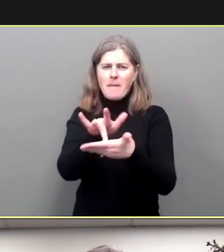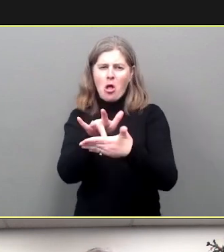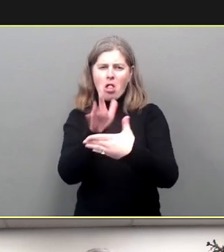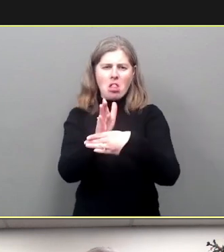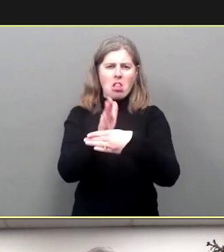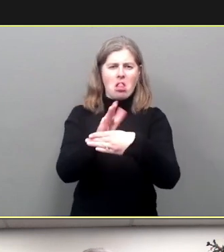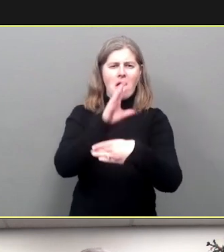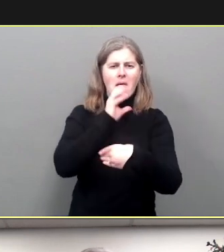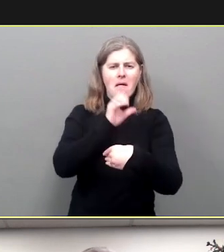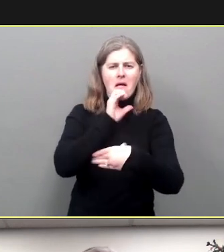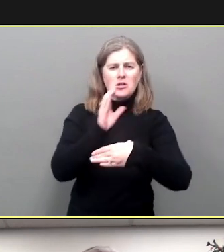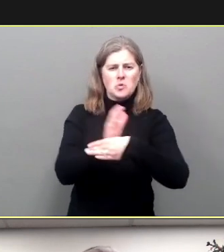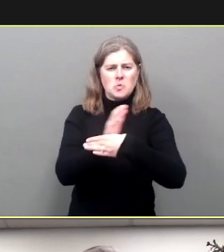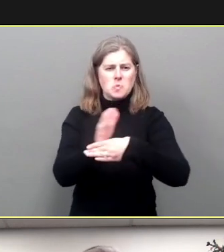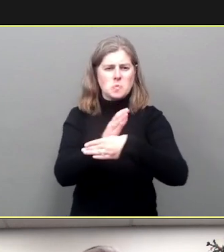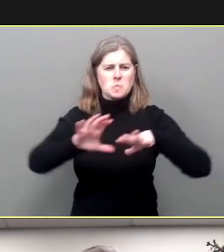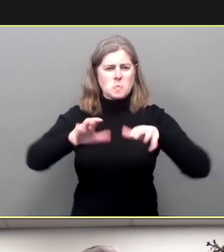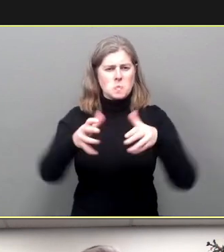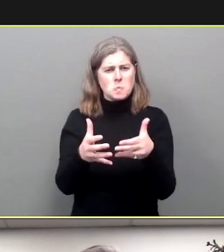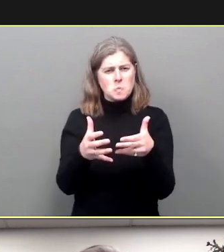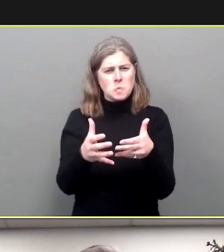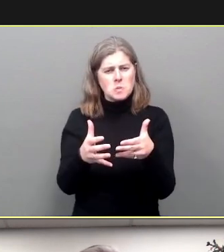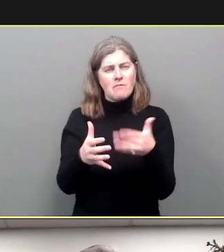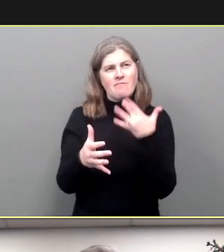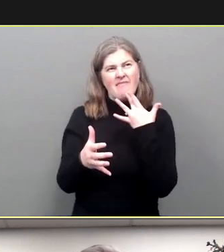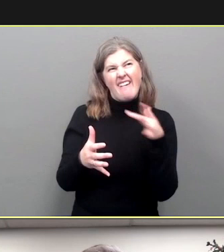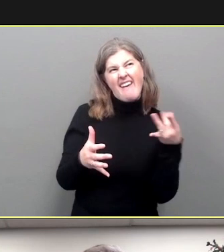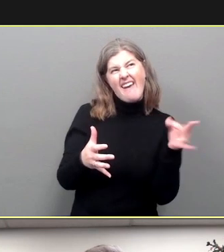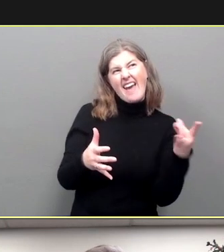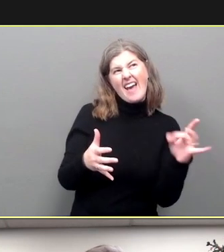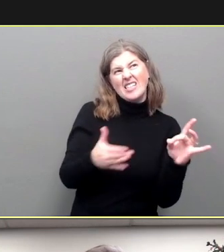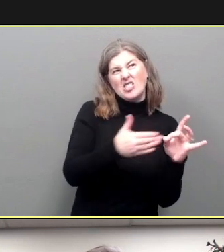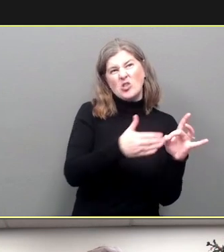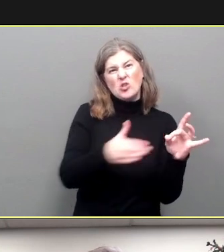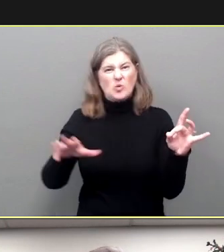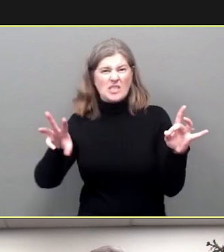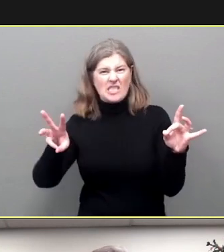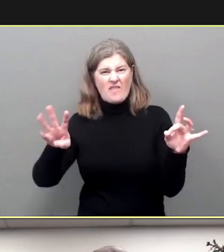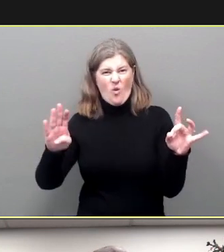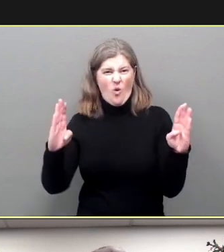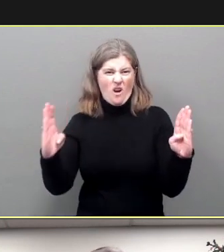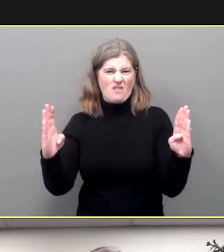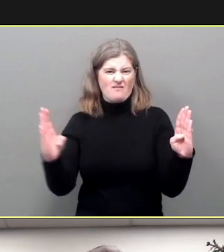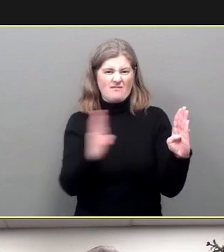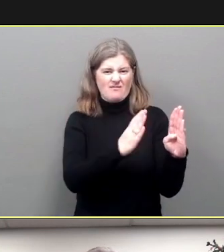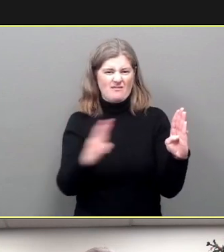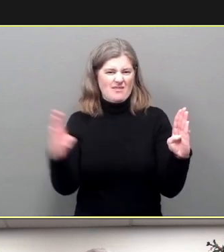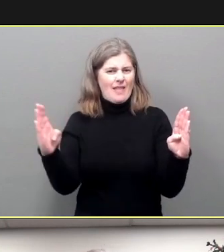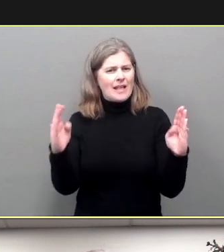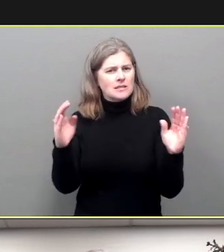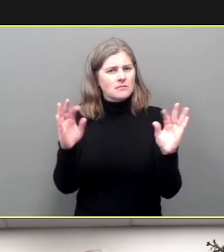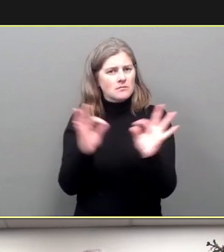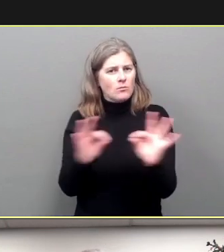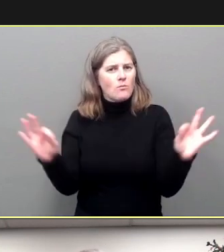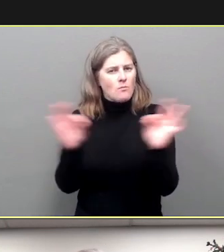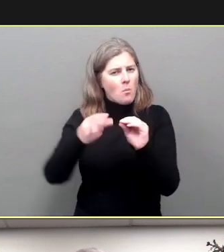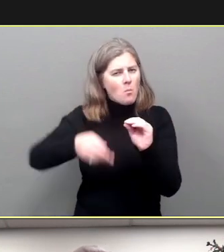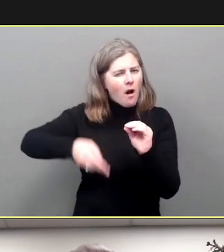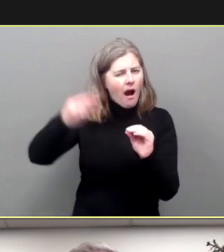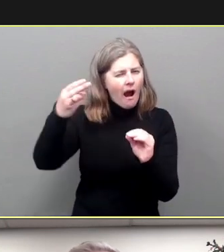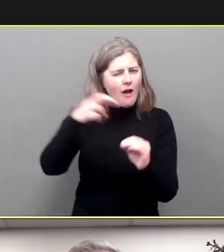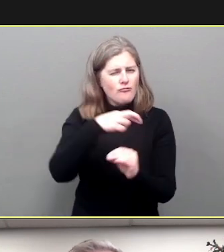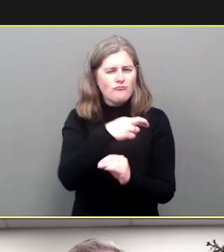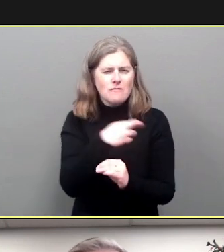group. And I like to kind of think of it as 18 to 64, where a significantly higher risk